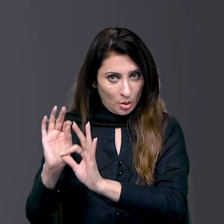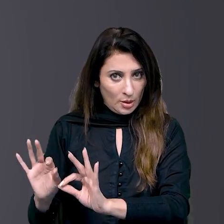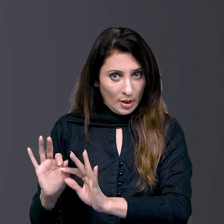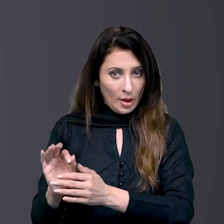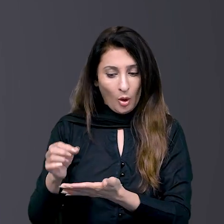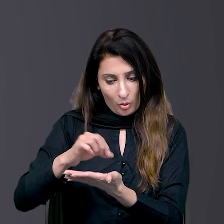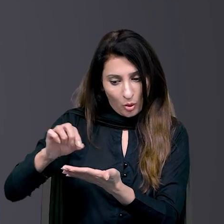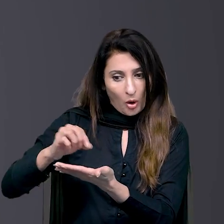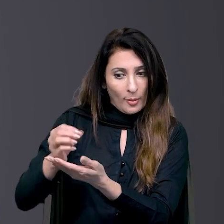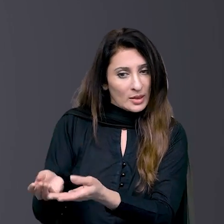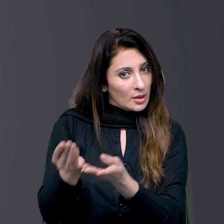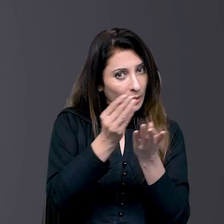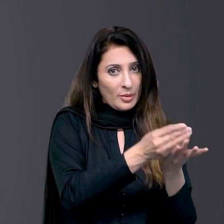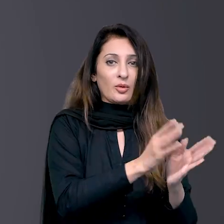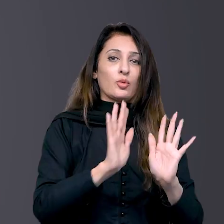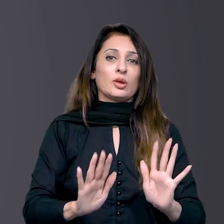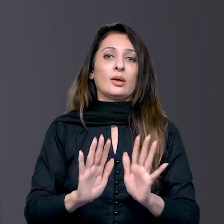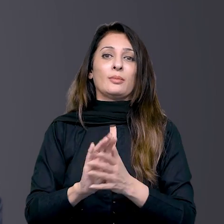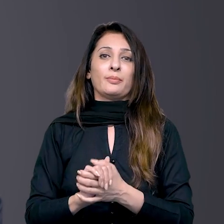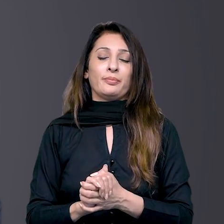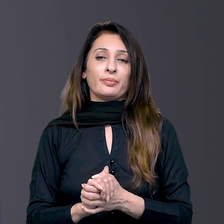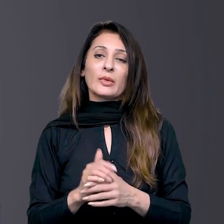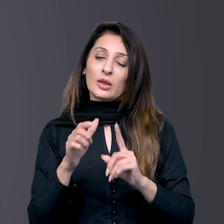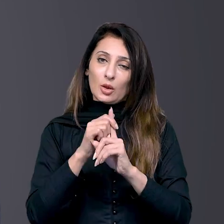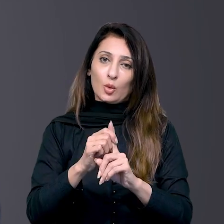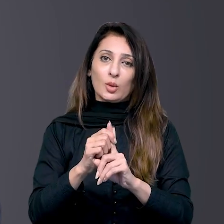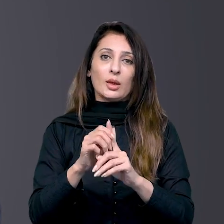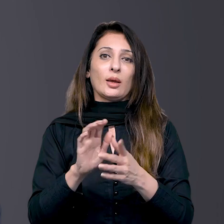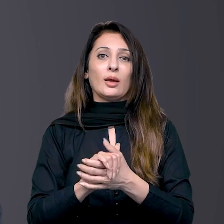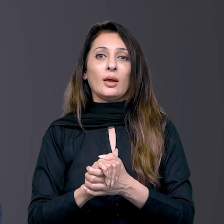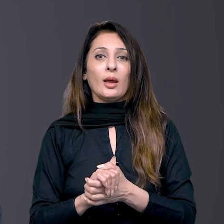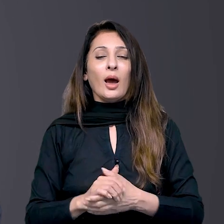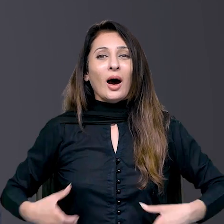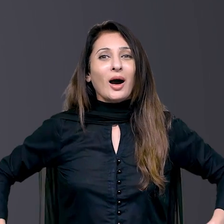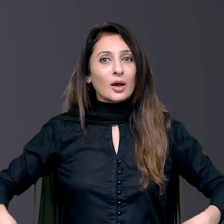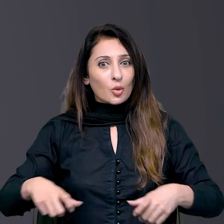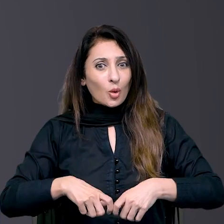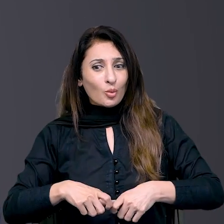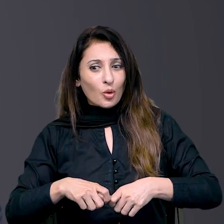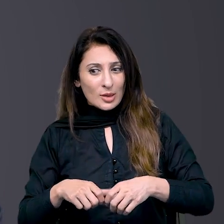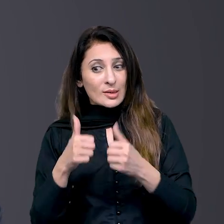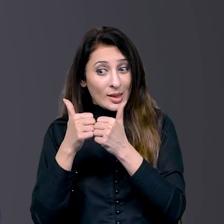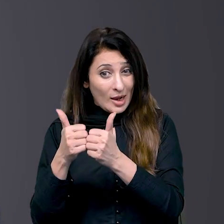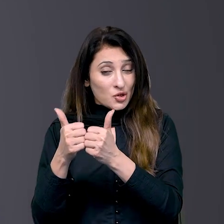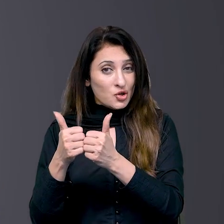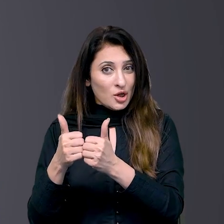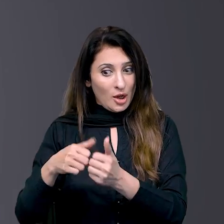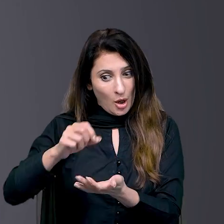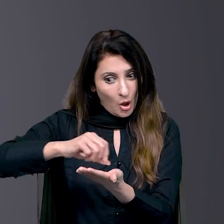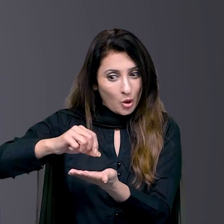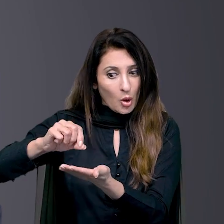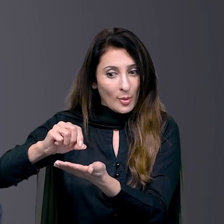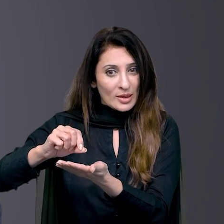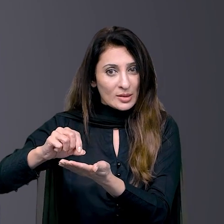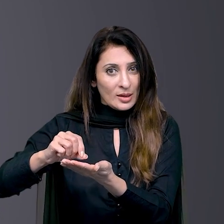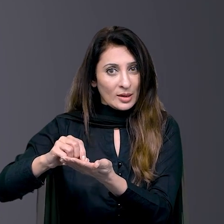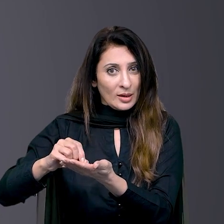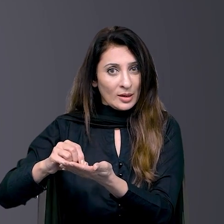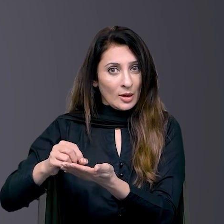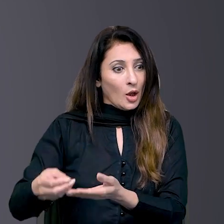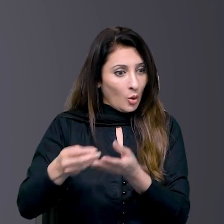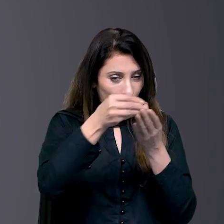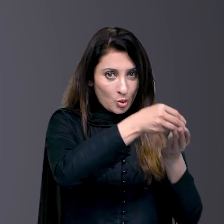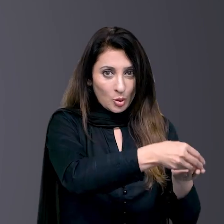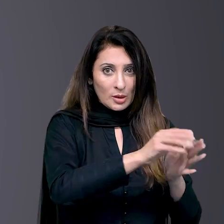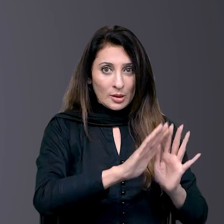police vis-a-vis your complaint. If the police gives favorable comments, the additional sessions judge